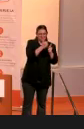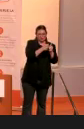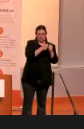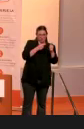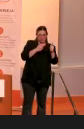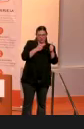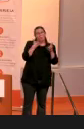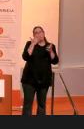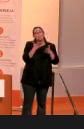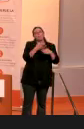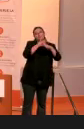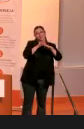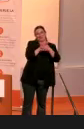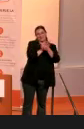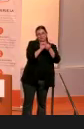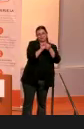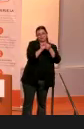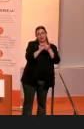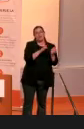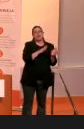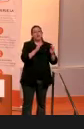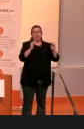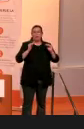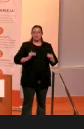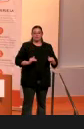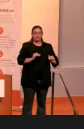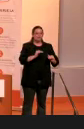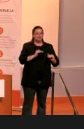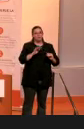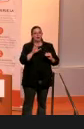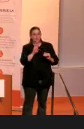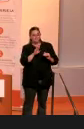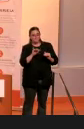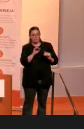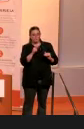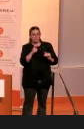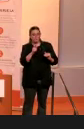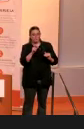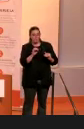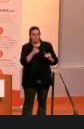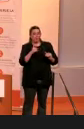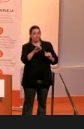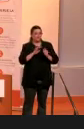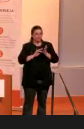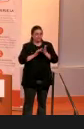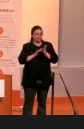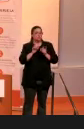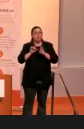and use the biologic first rather than the immune suppressive under most